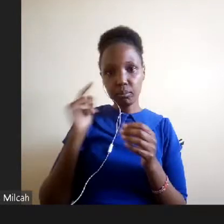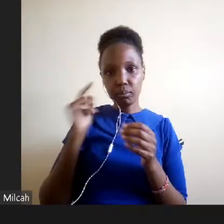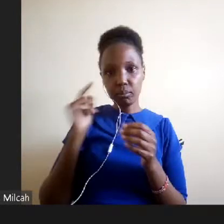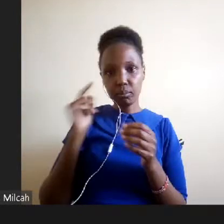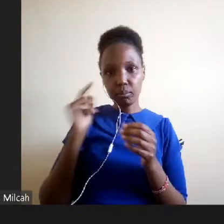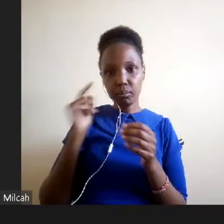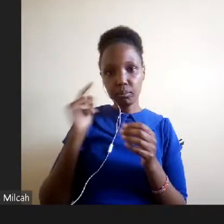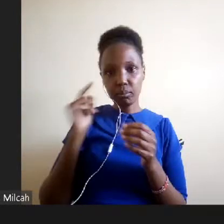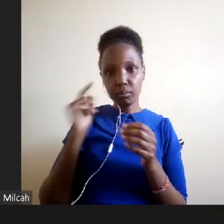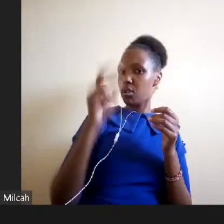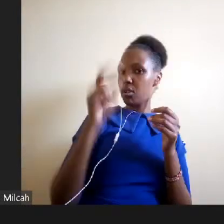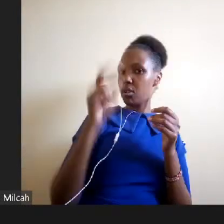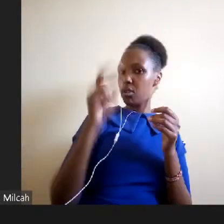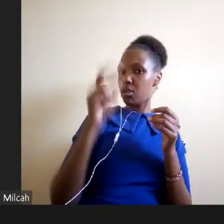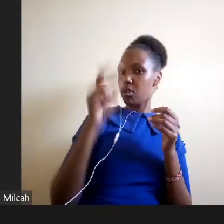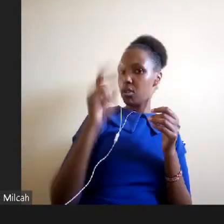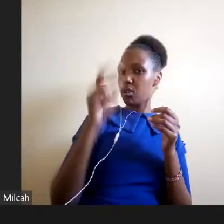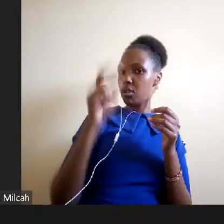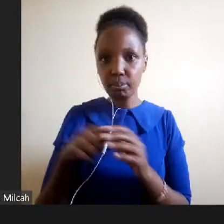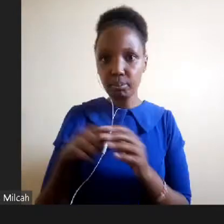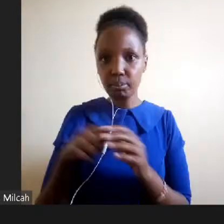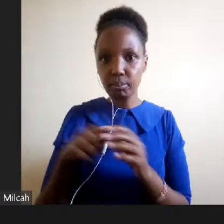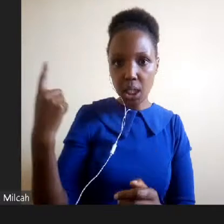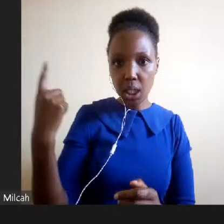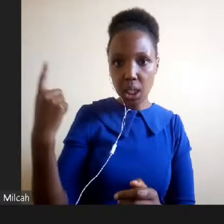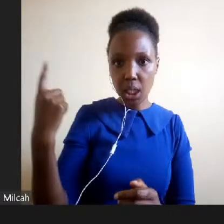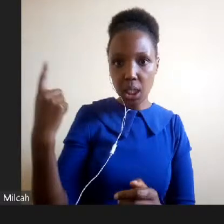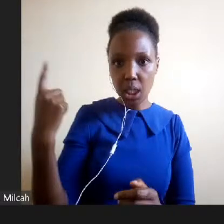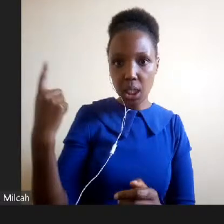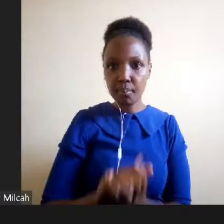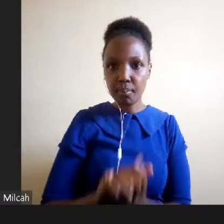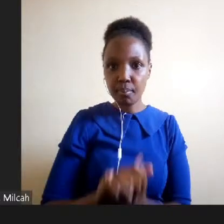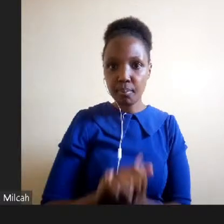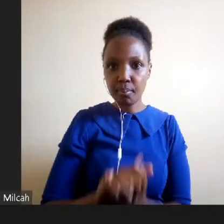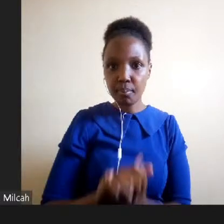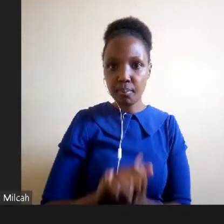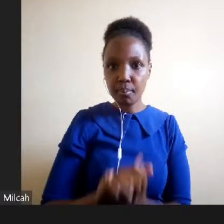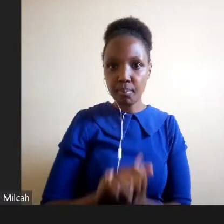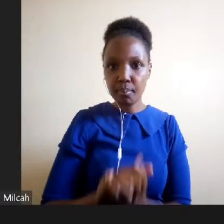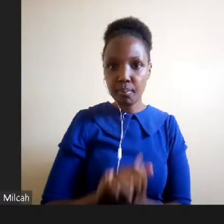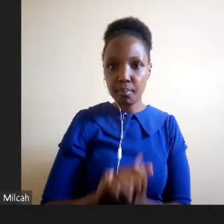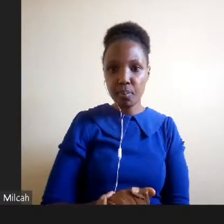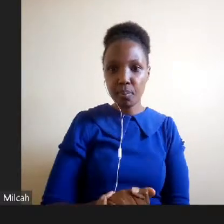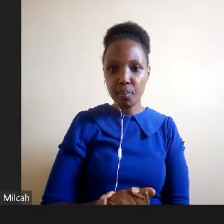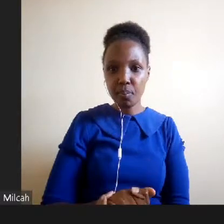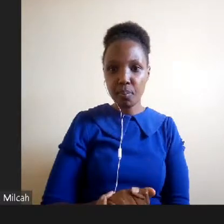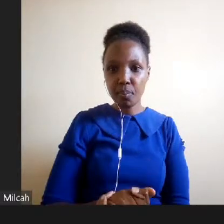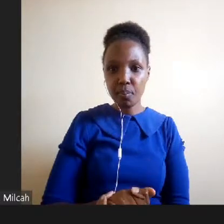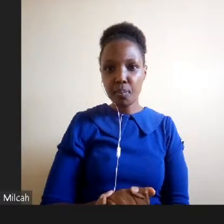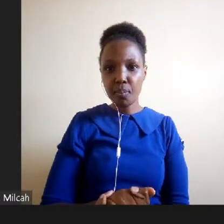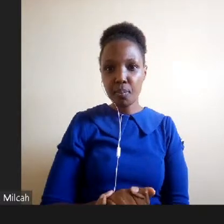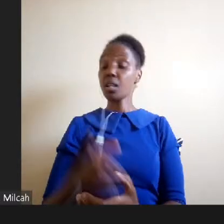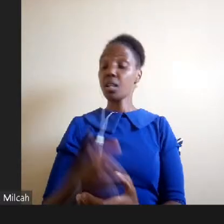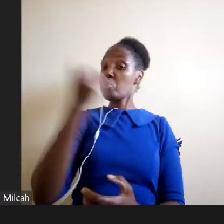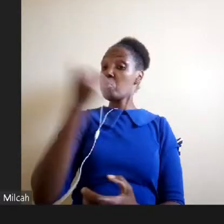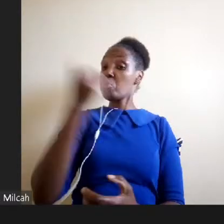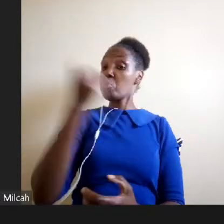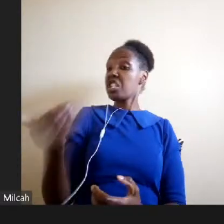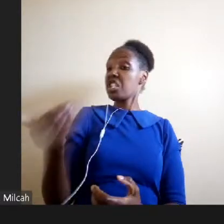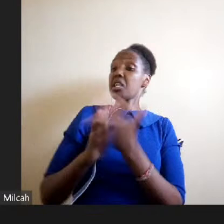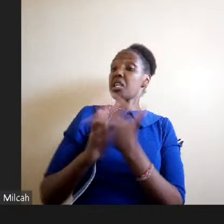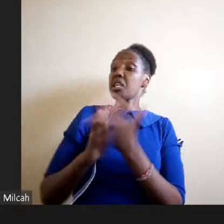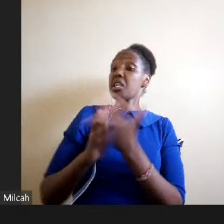out for when we are talking about online grooming? Children become secretive about whom they are talking to